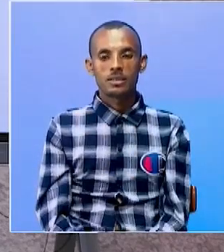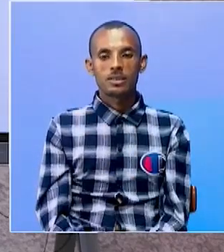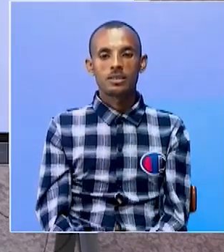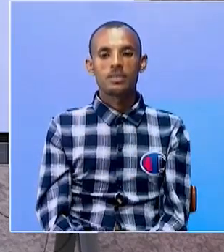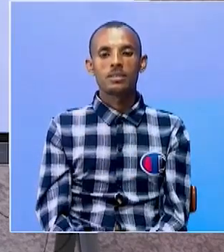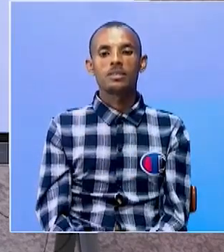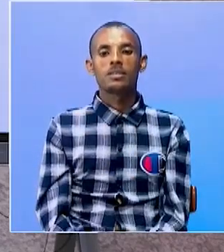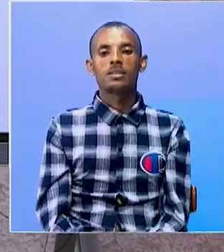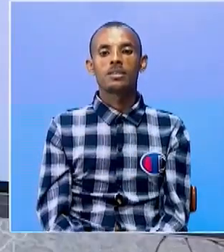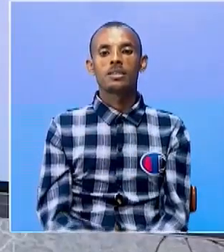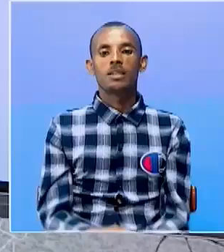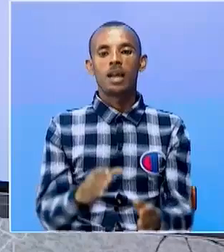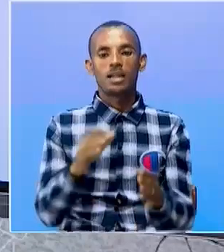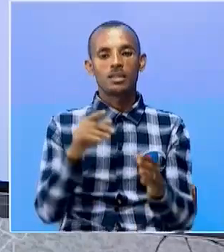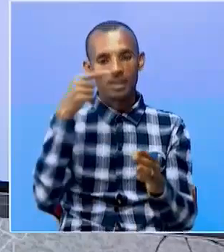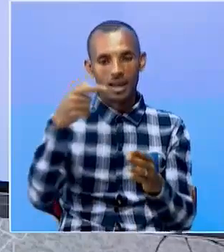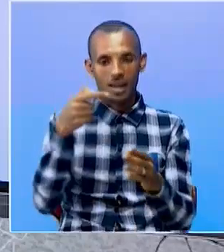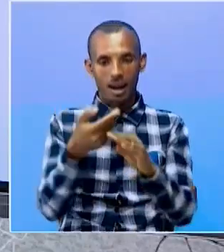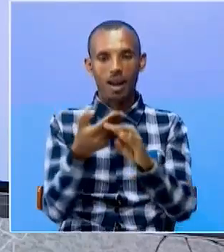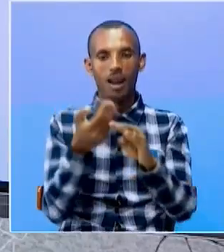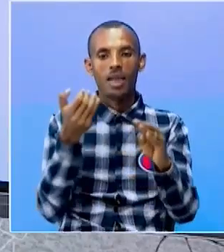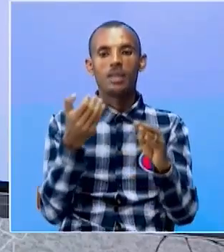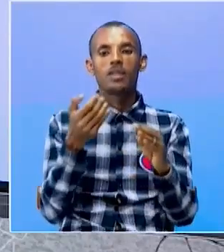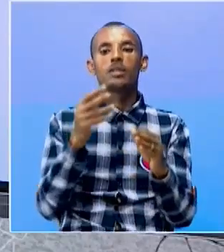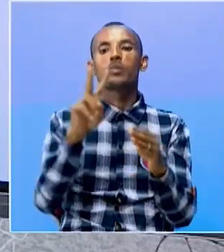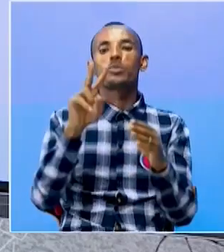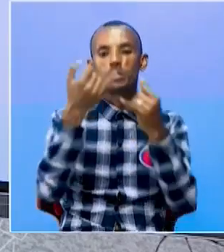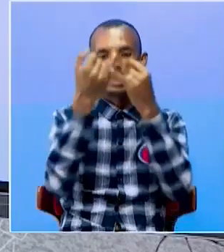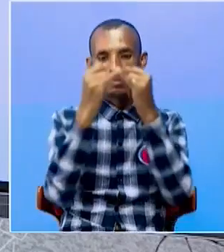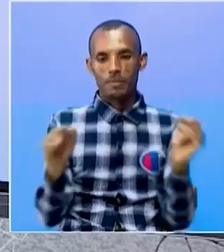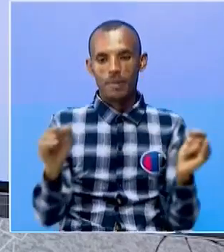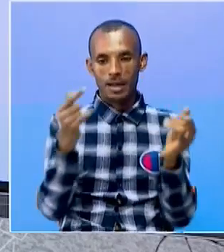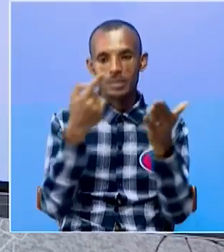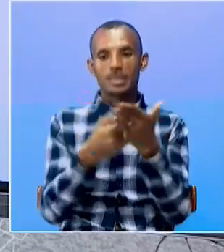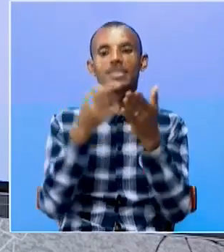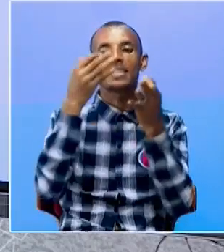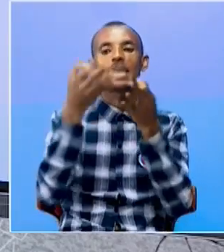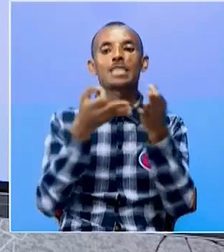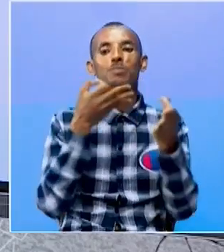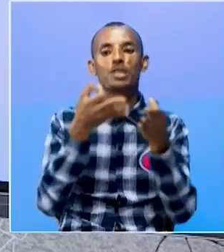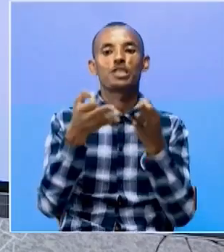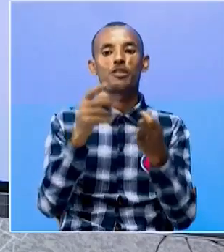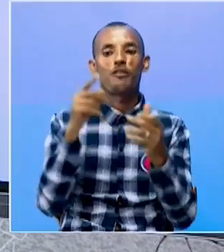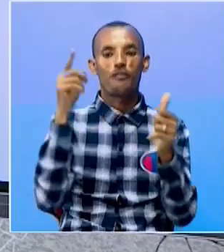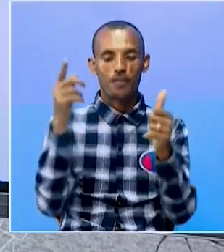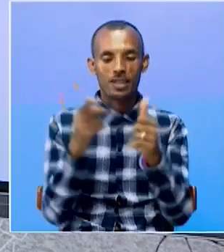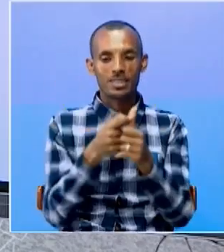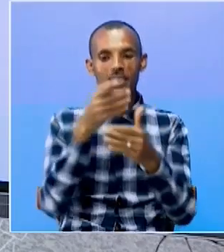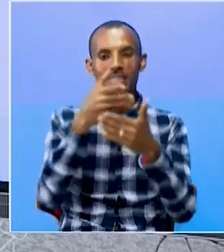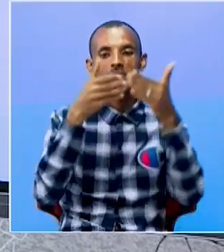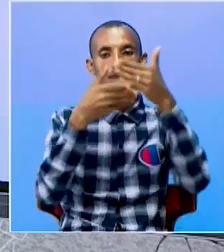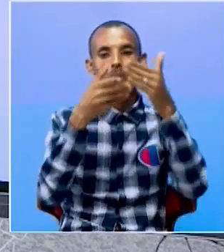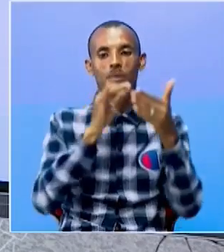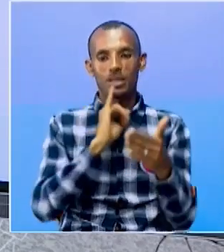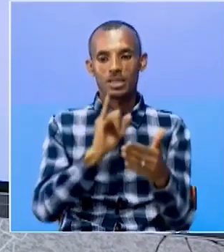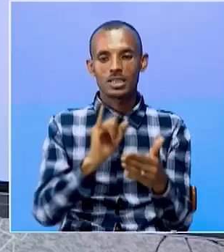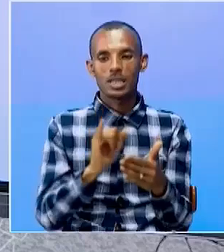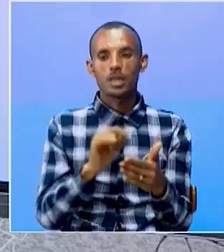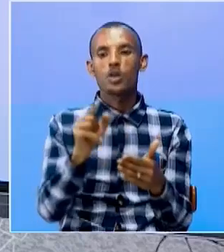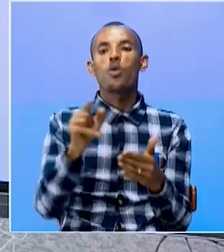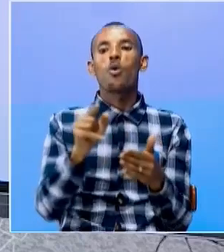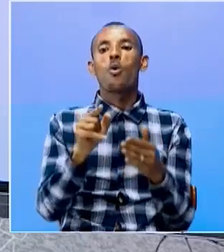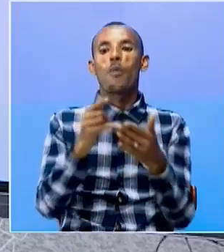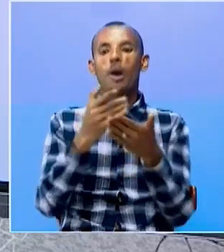As I said earlier, to simplify such expression, your first step is just removing